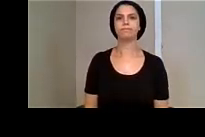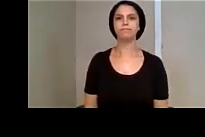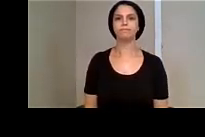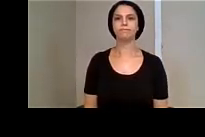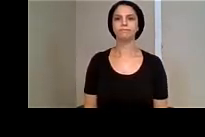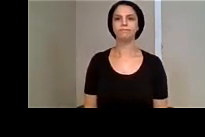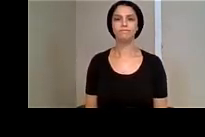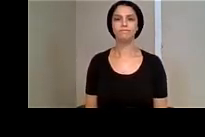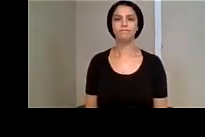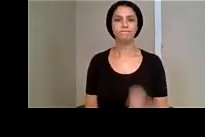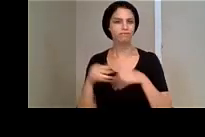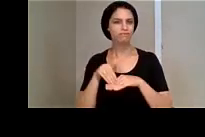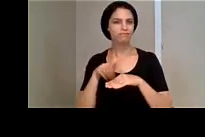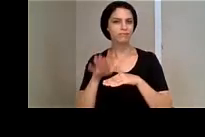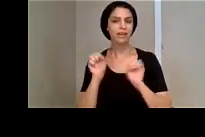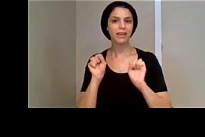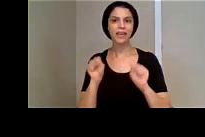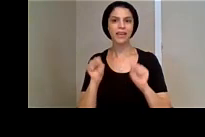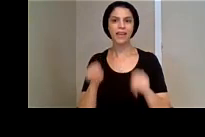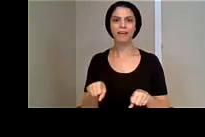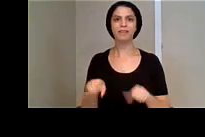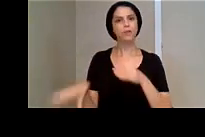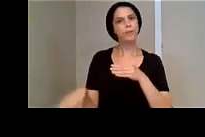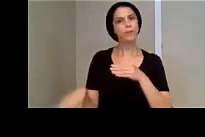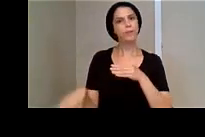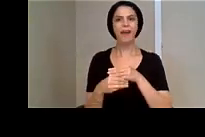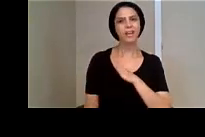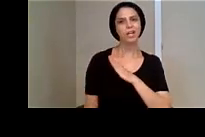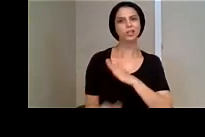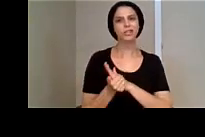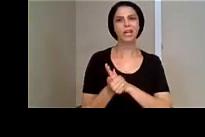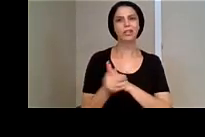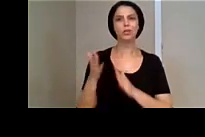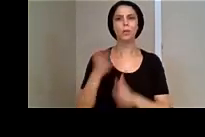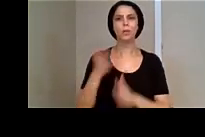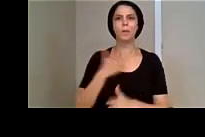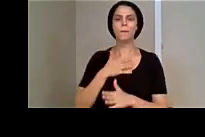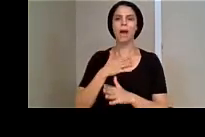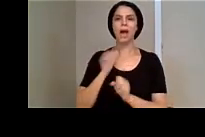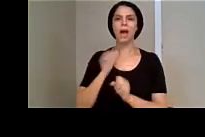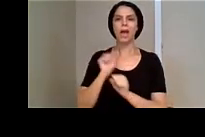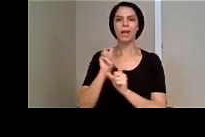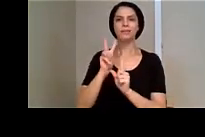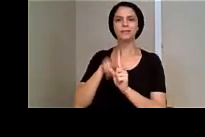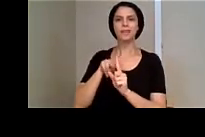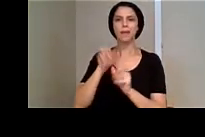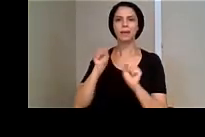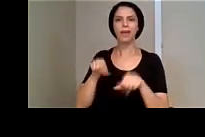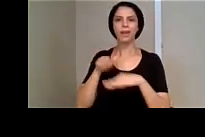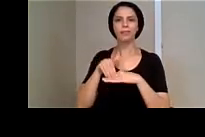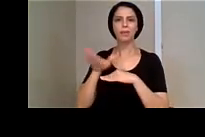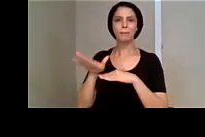And then that's going to drop into the assignment. And then I go through and then maybe I didn't click save.